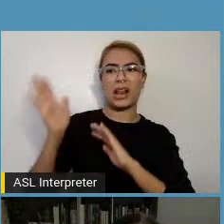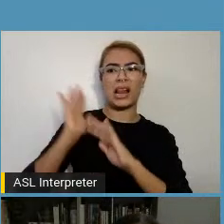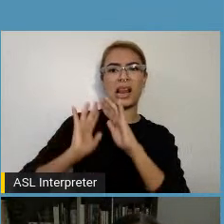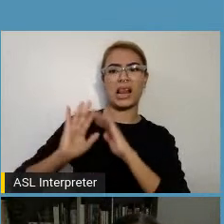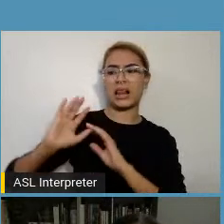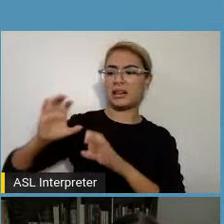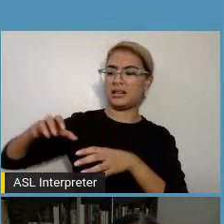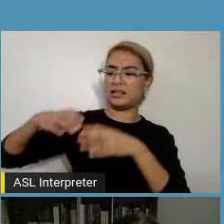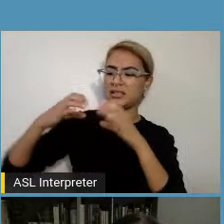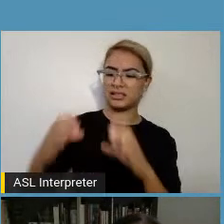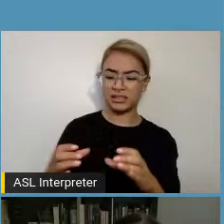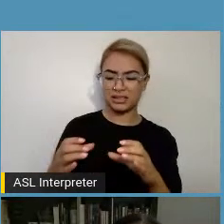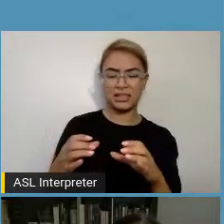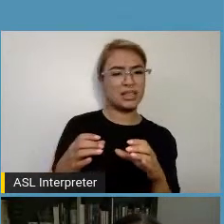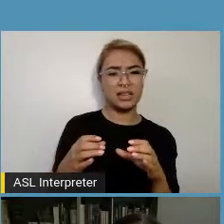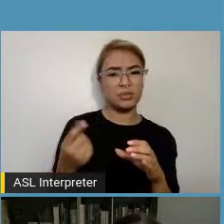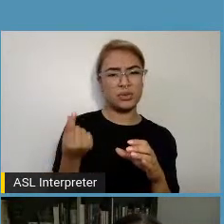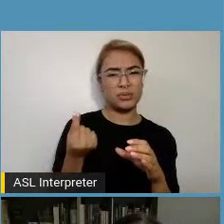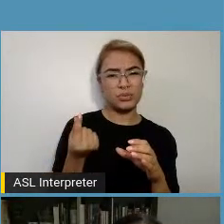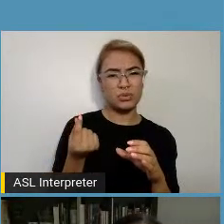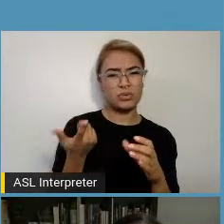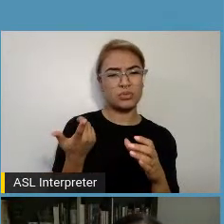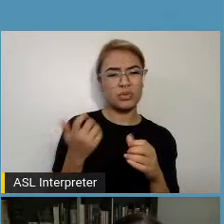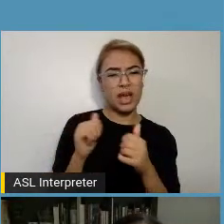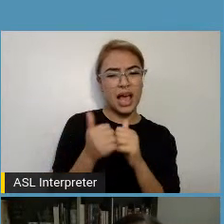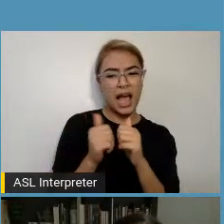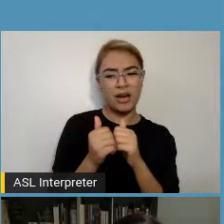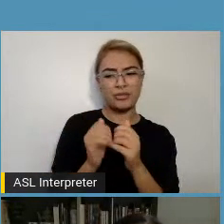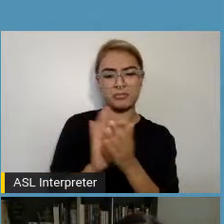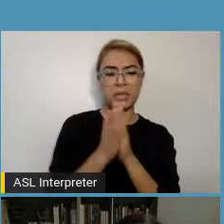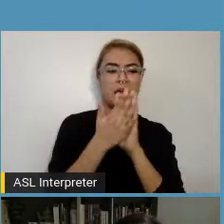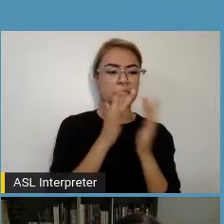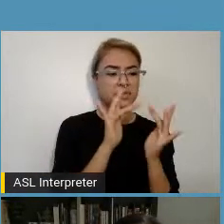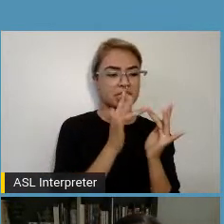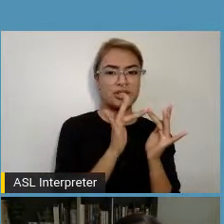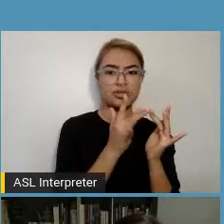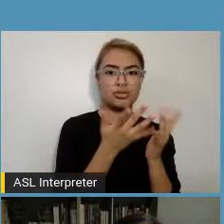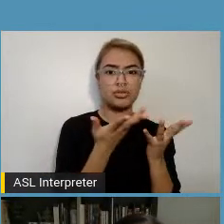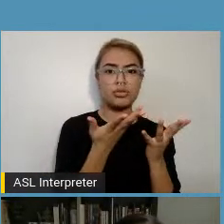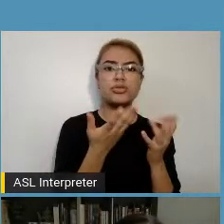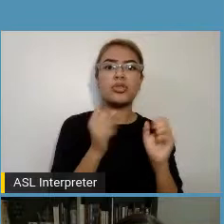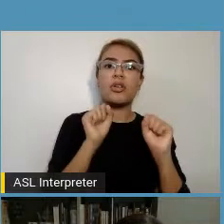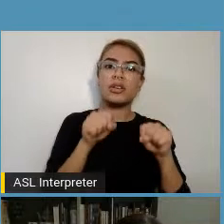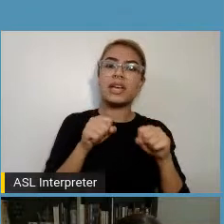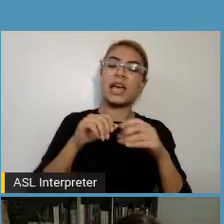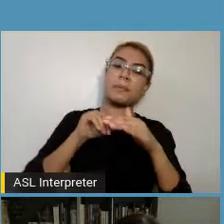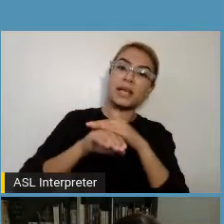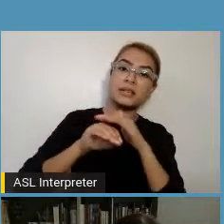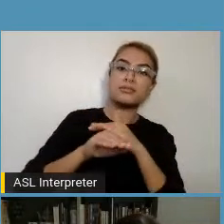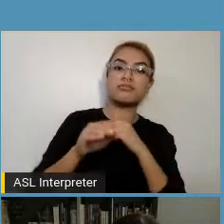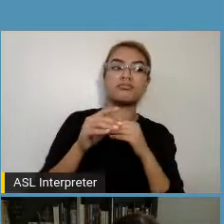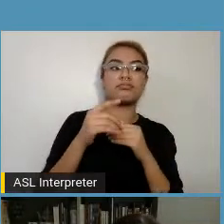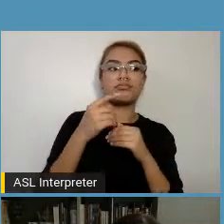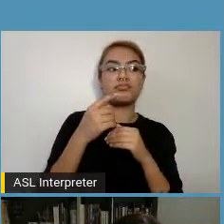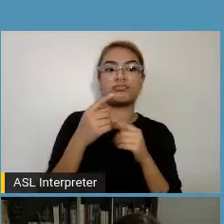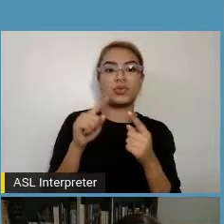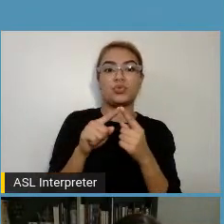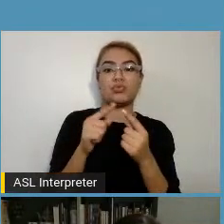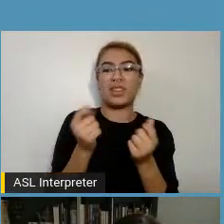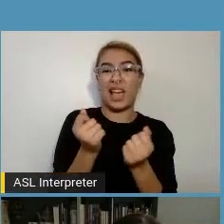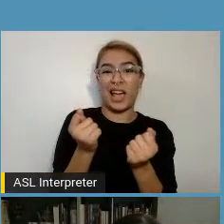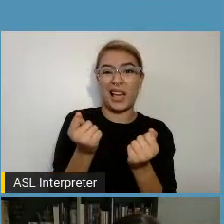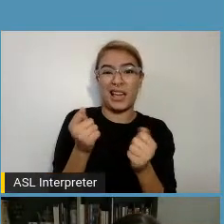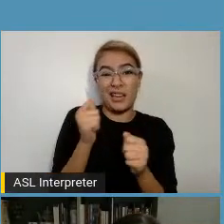wax cylinders, um, and get them digitized in a way so that they can actually be accessible by people now.